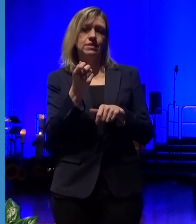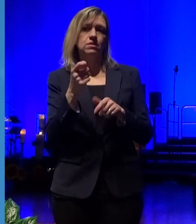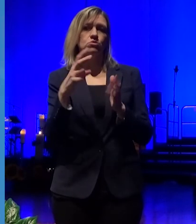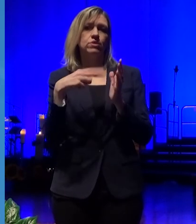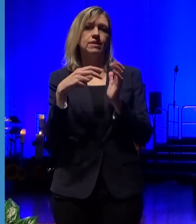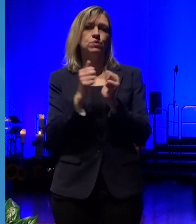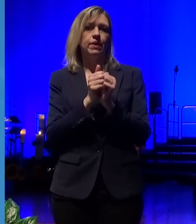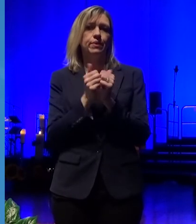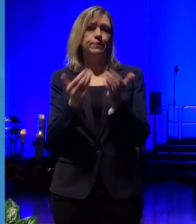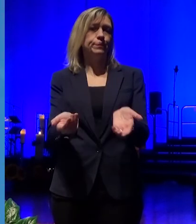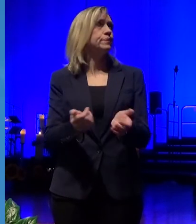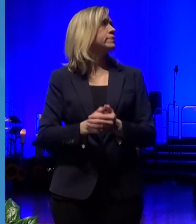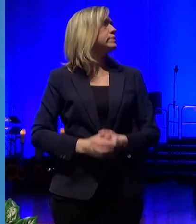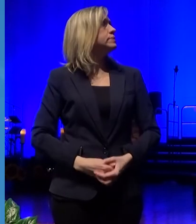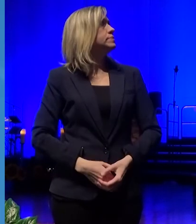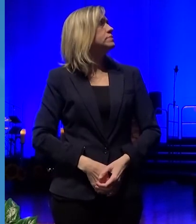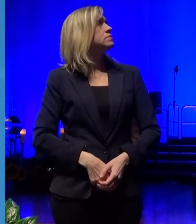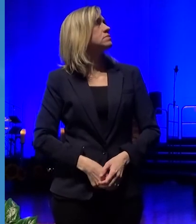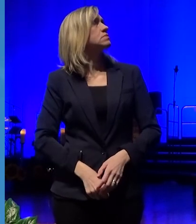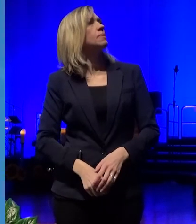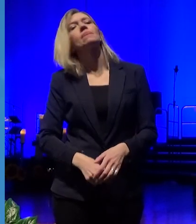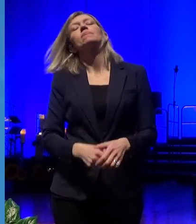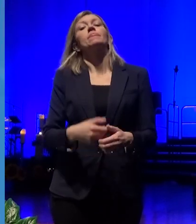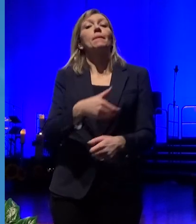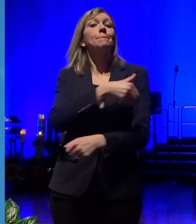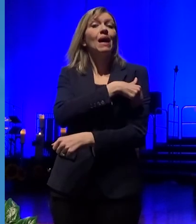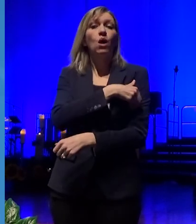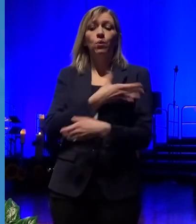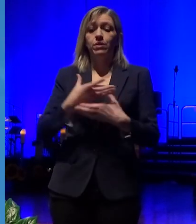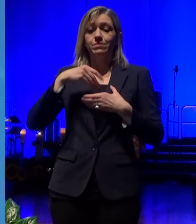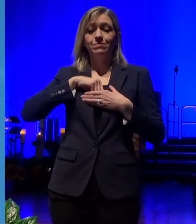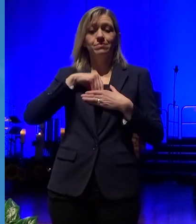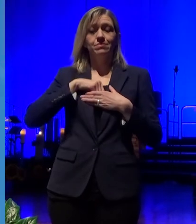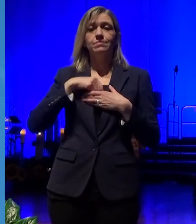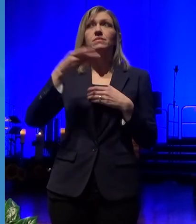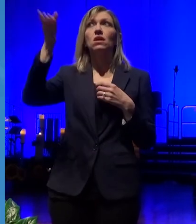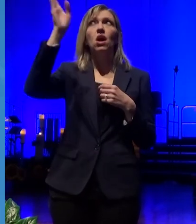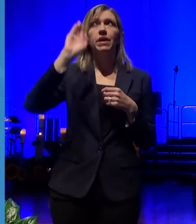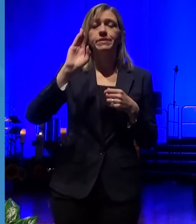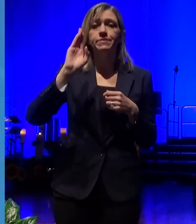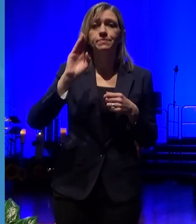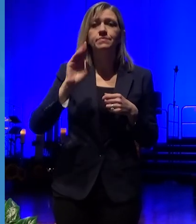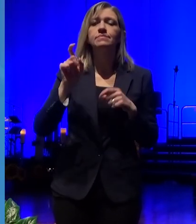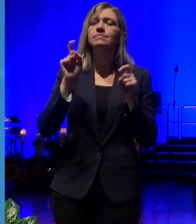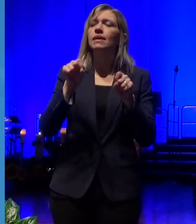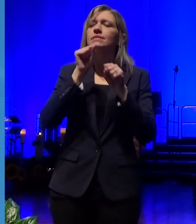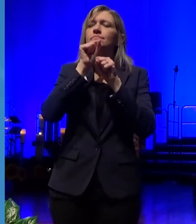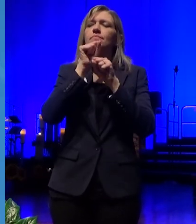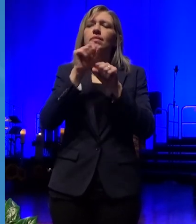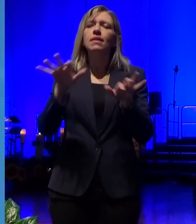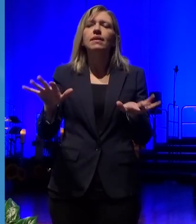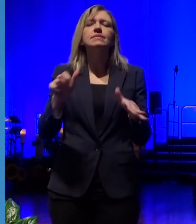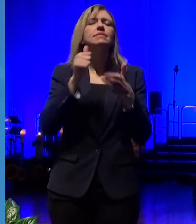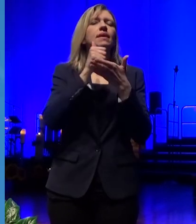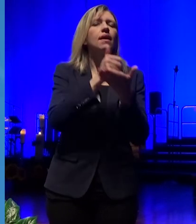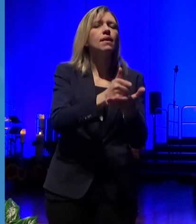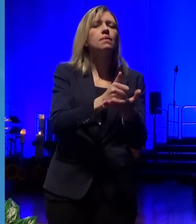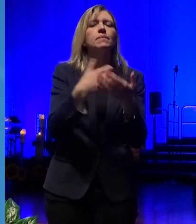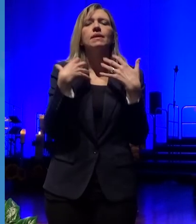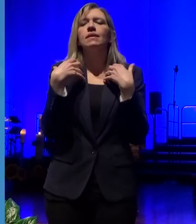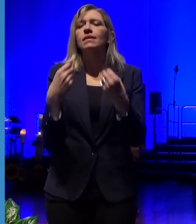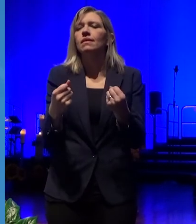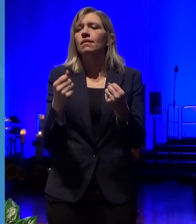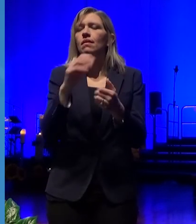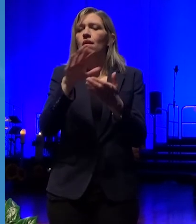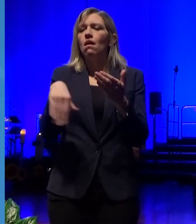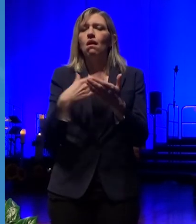feel free. The power within me is God, and it must bless and help and heal all